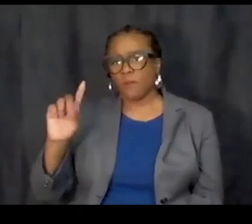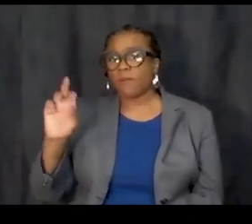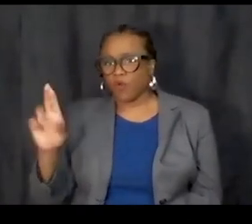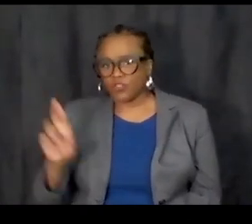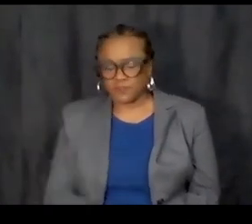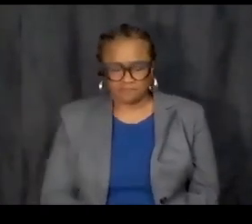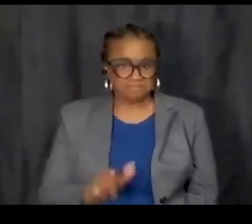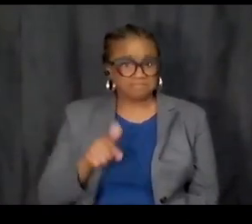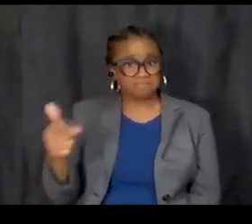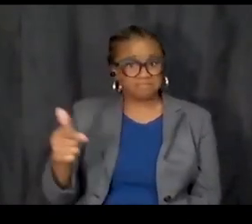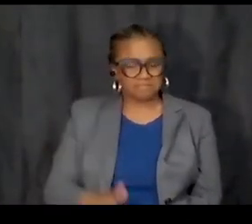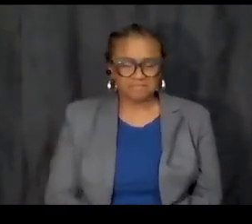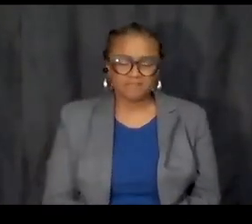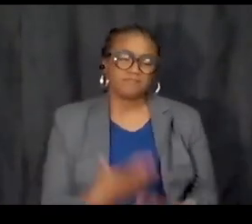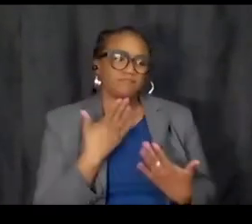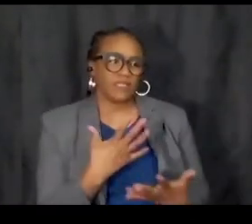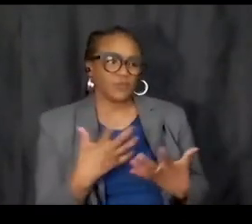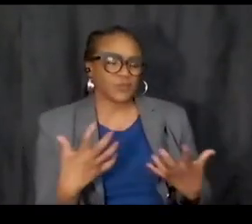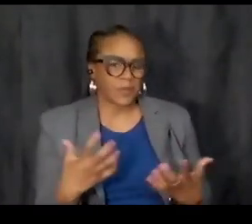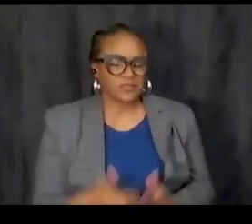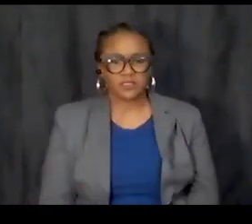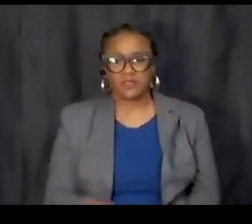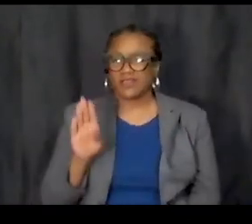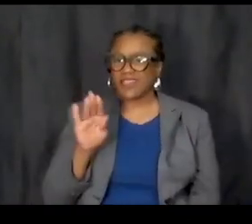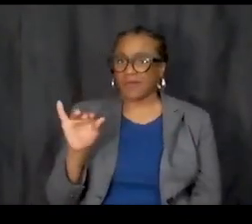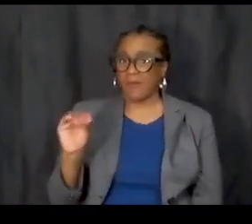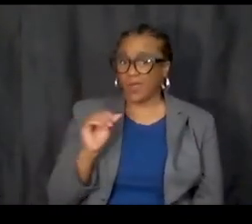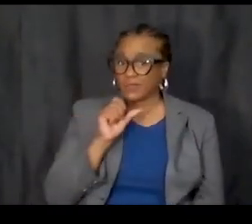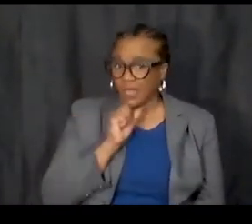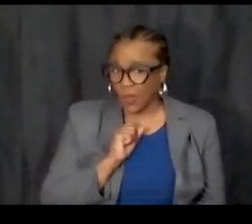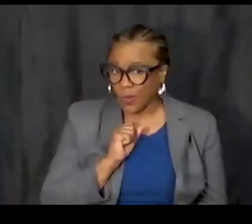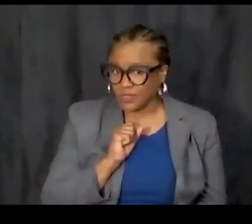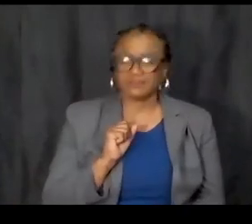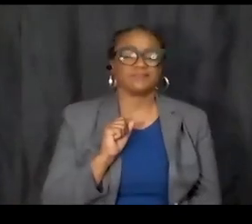yours. Thank you so much. The bio is a little old.